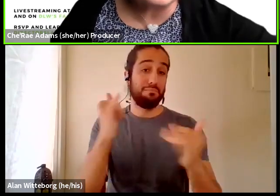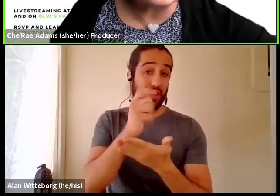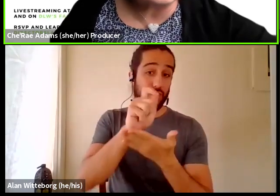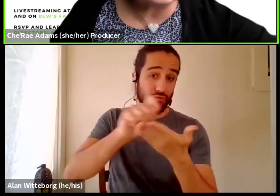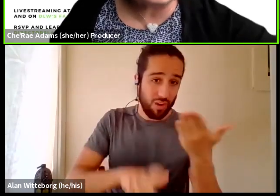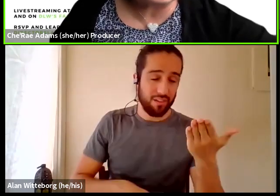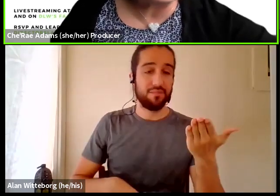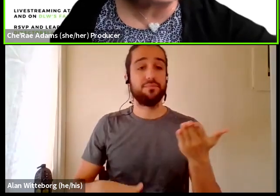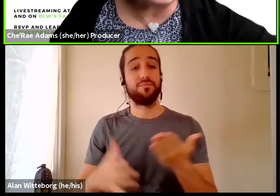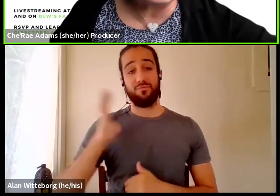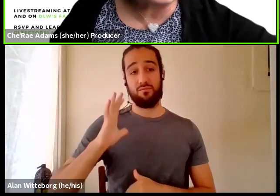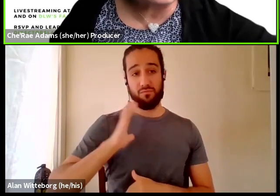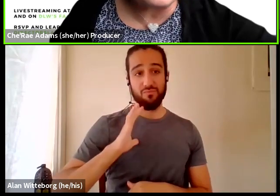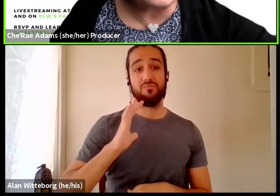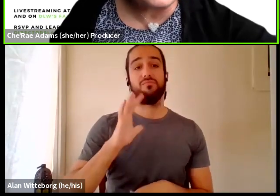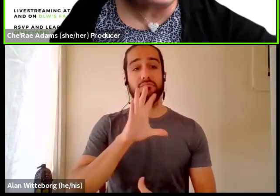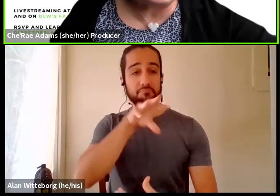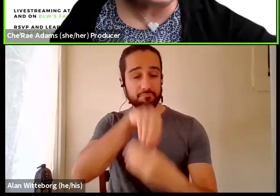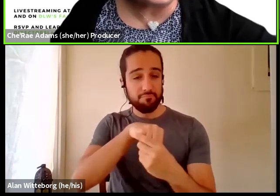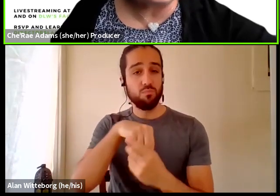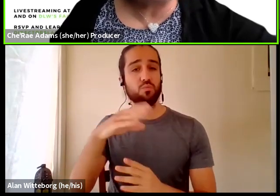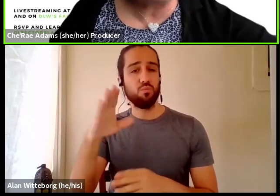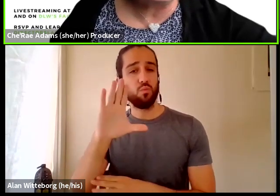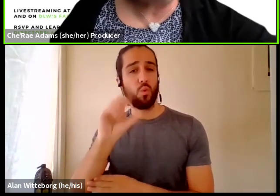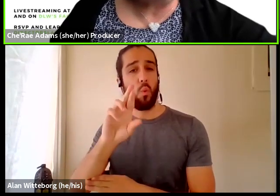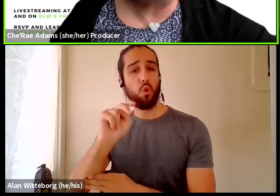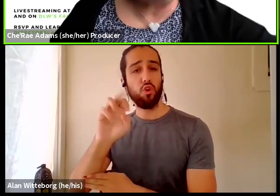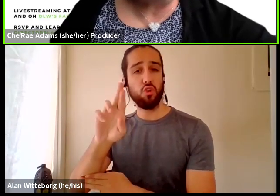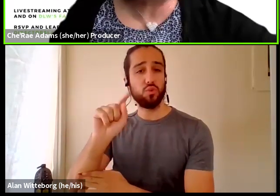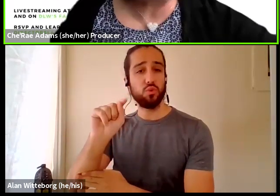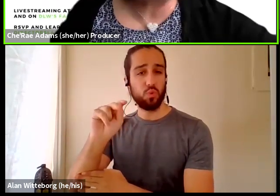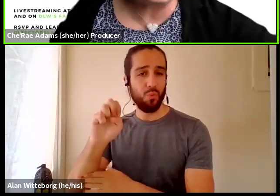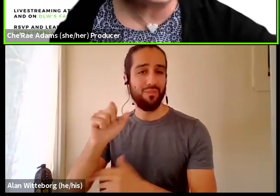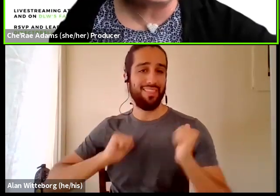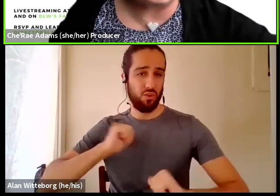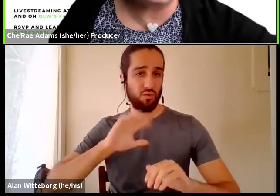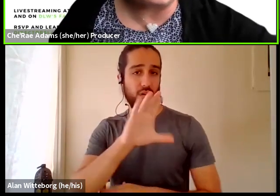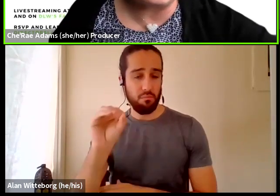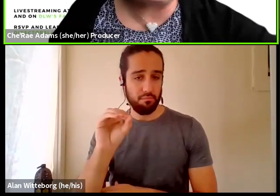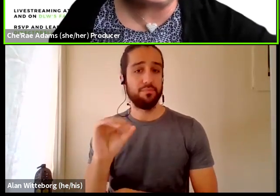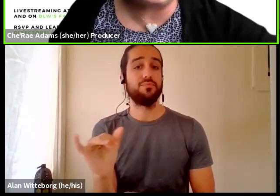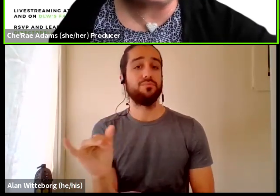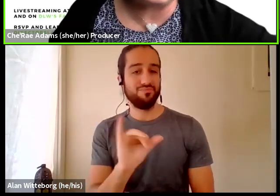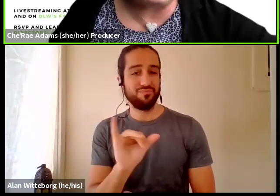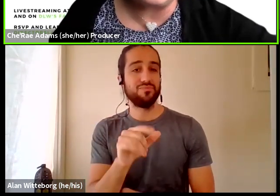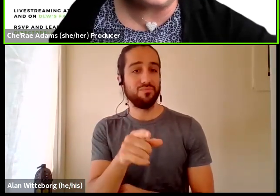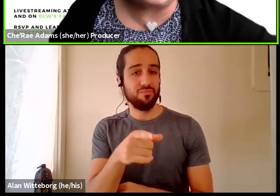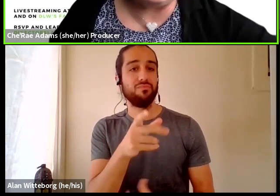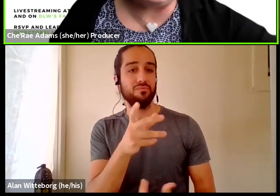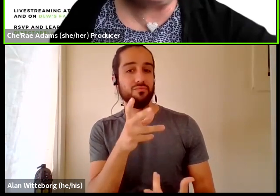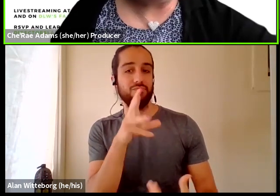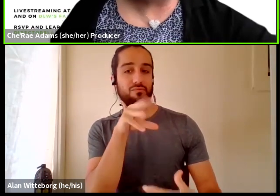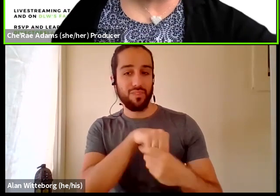associate artistic director of Cornerstone Theater Company and the conservatory director at South Coast